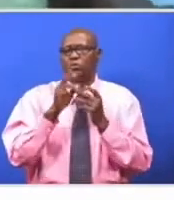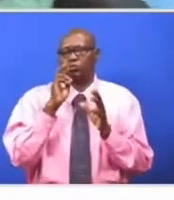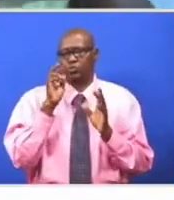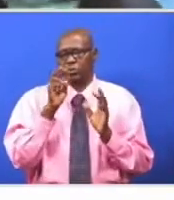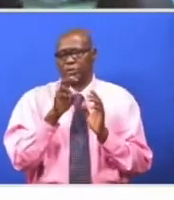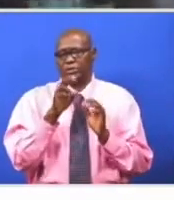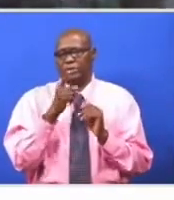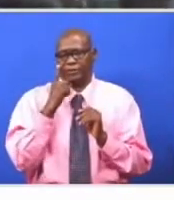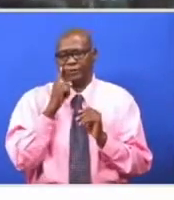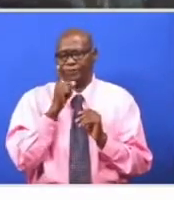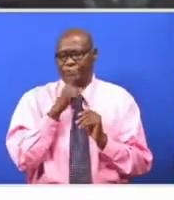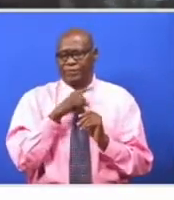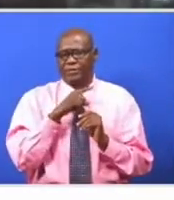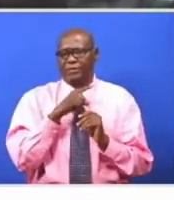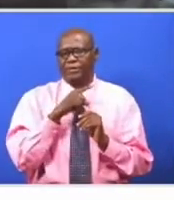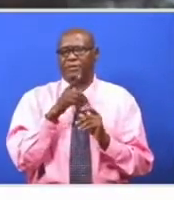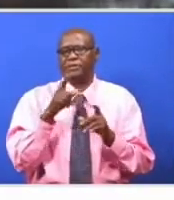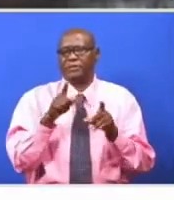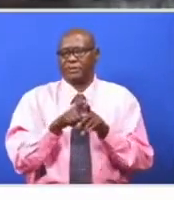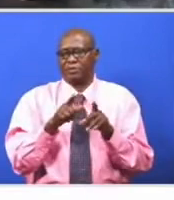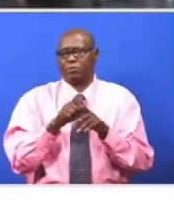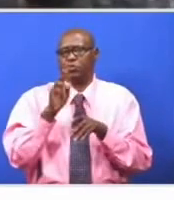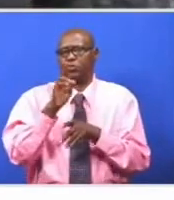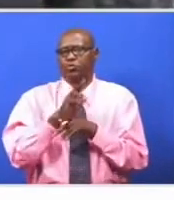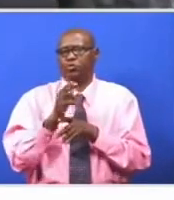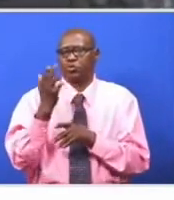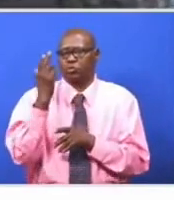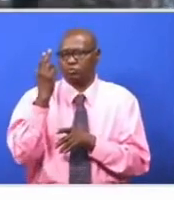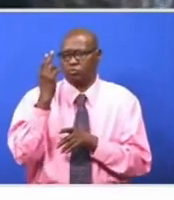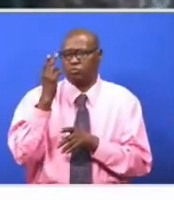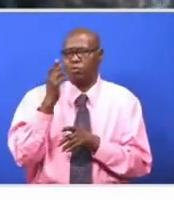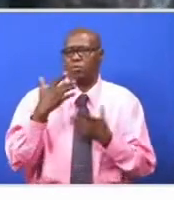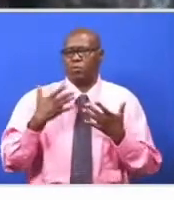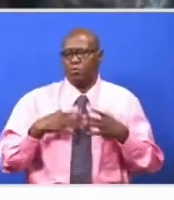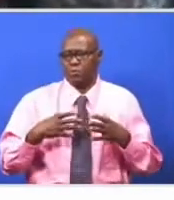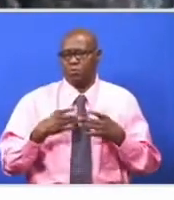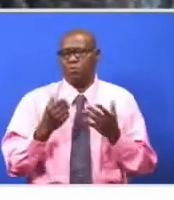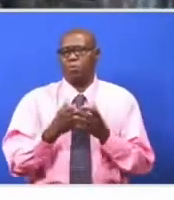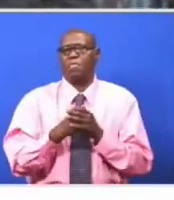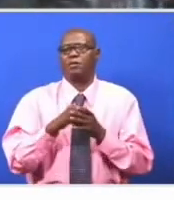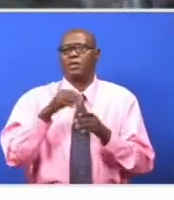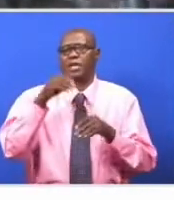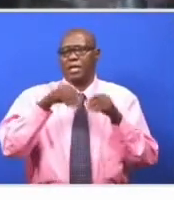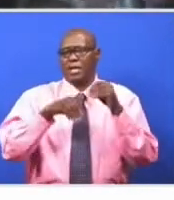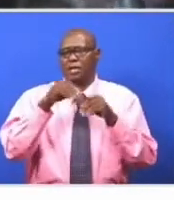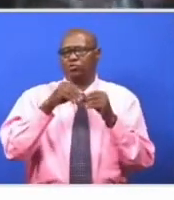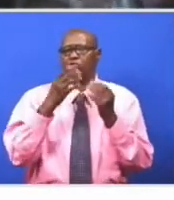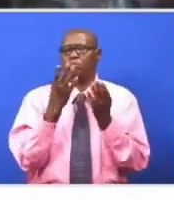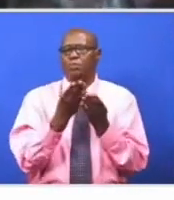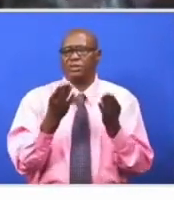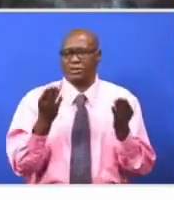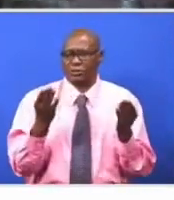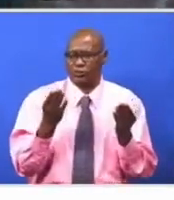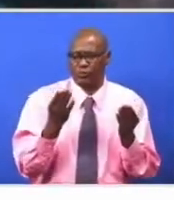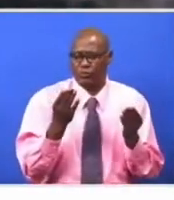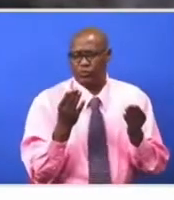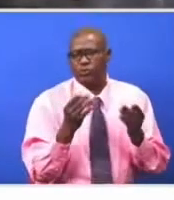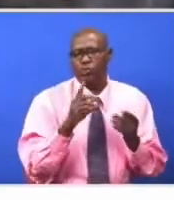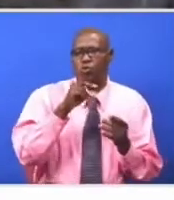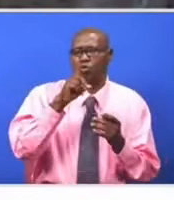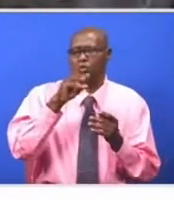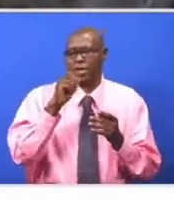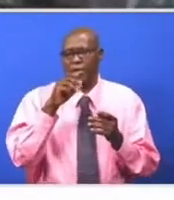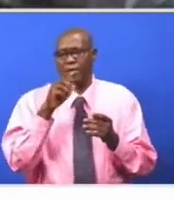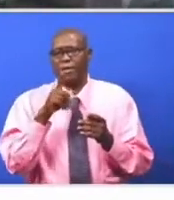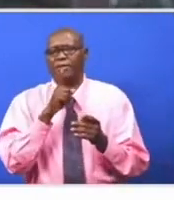violence include misuse of firearms by civilians, physical violence, and destruction of election materials, a matter that Odede noted impacts